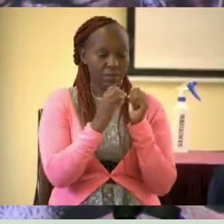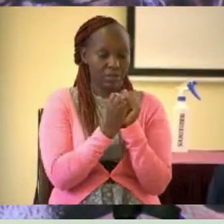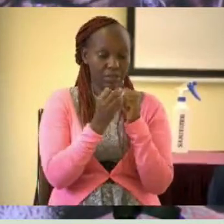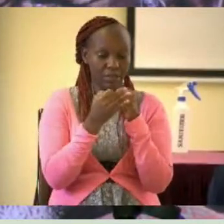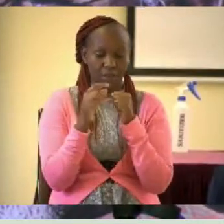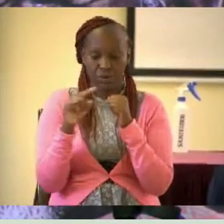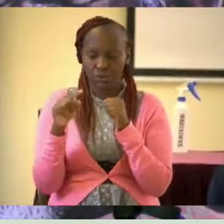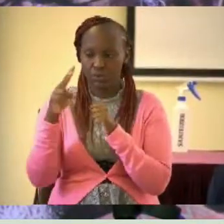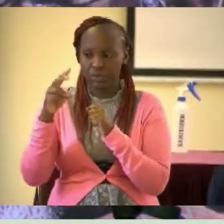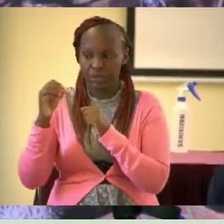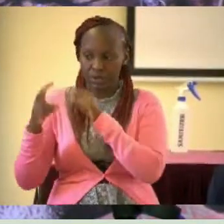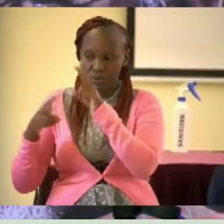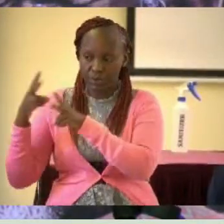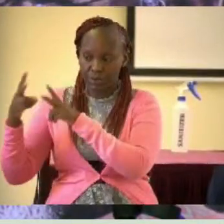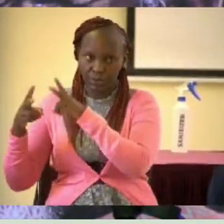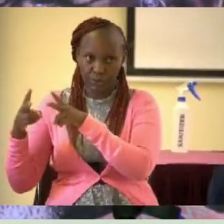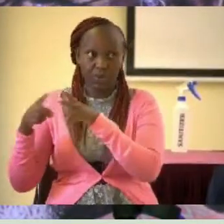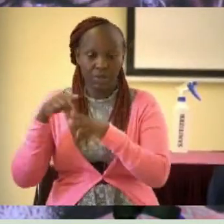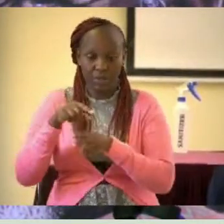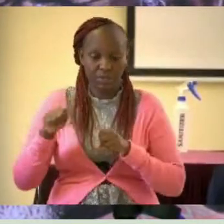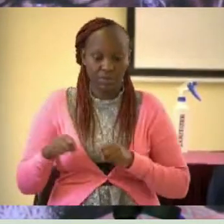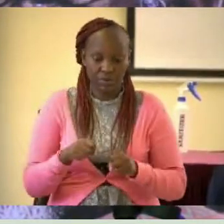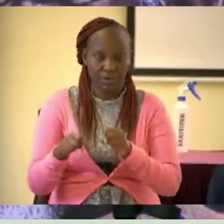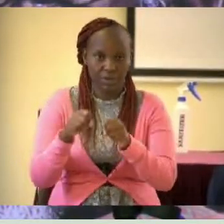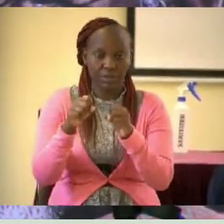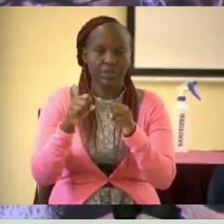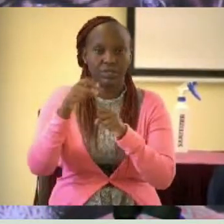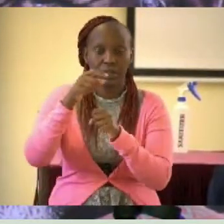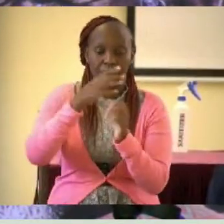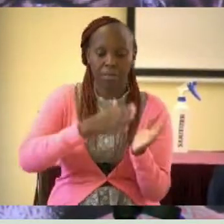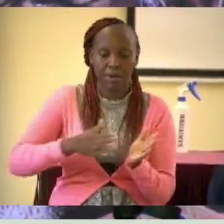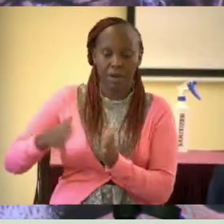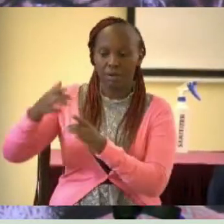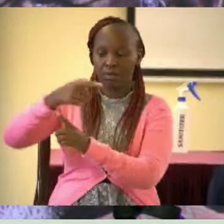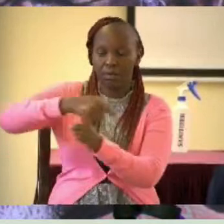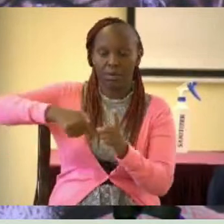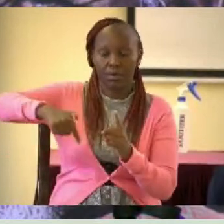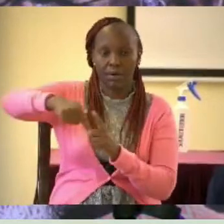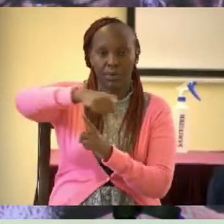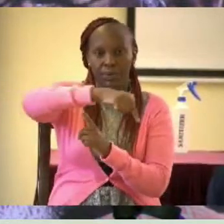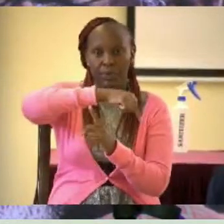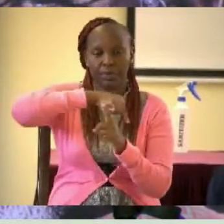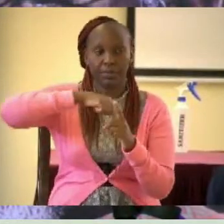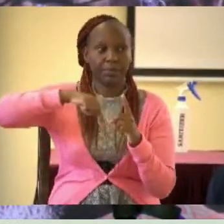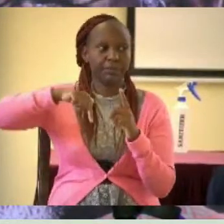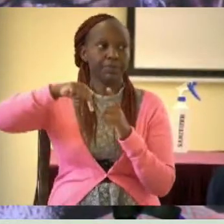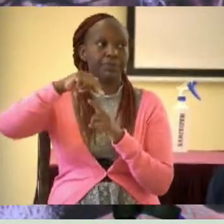2022, and the strategy is organized around